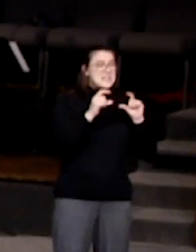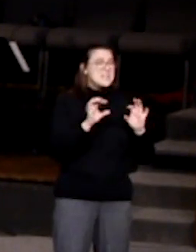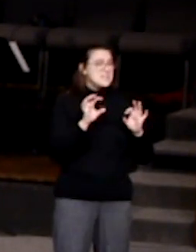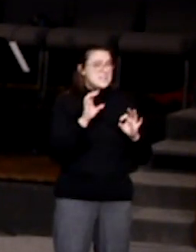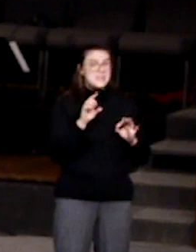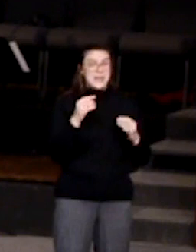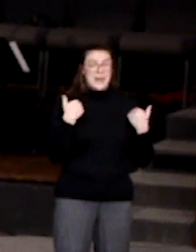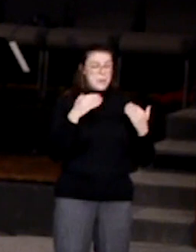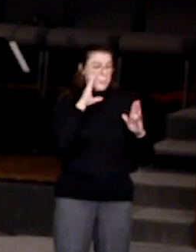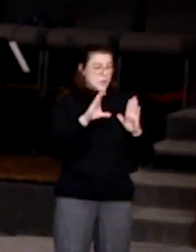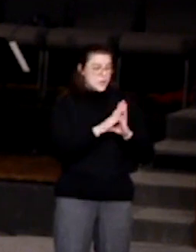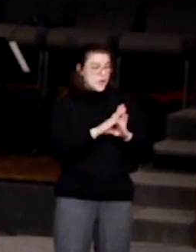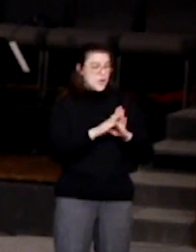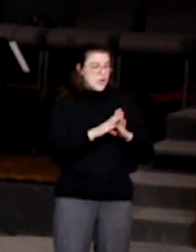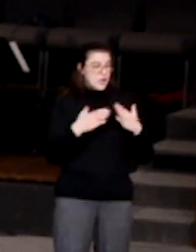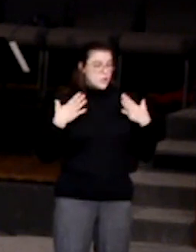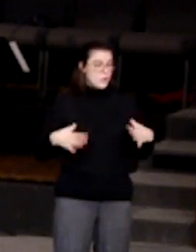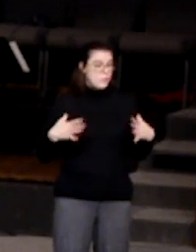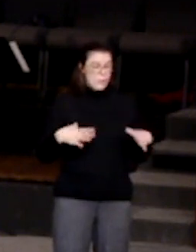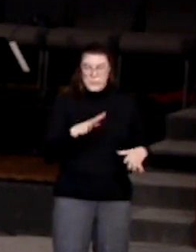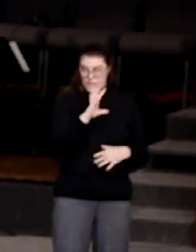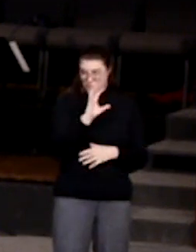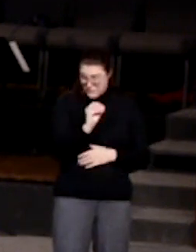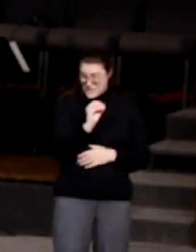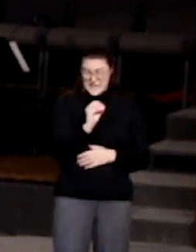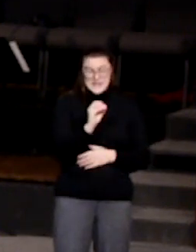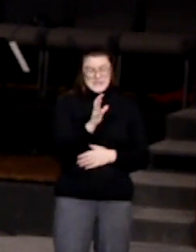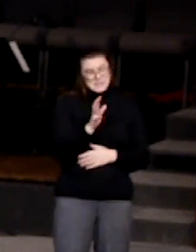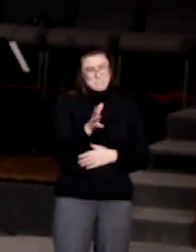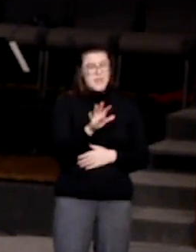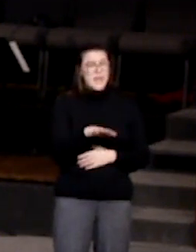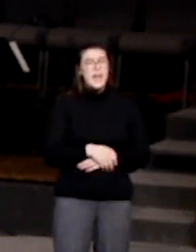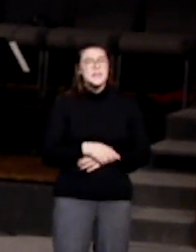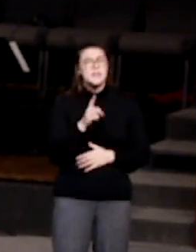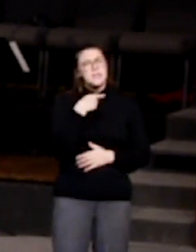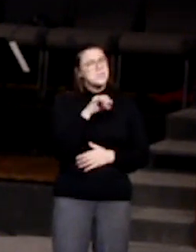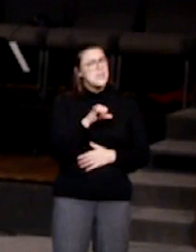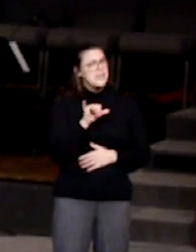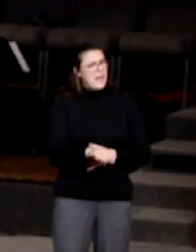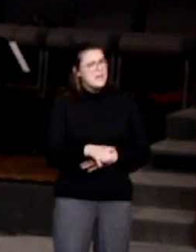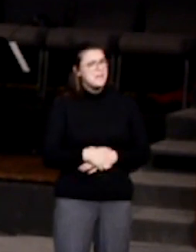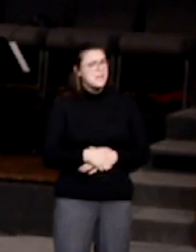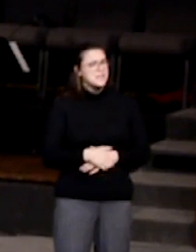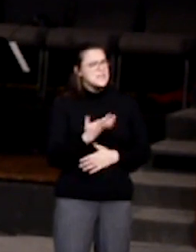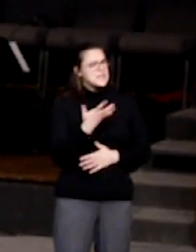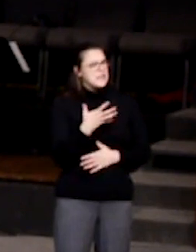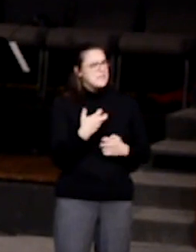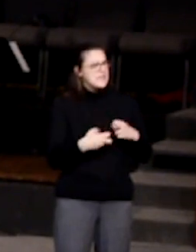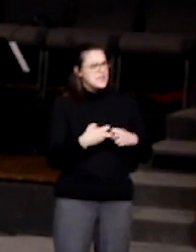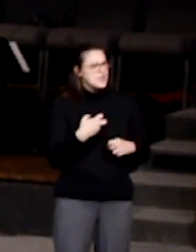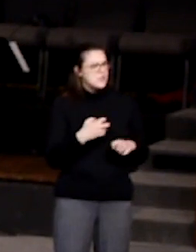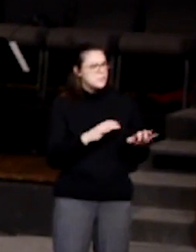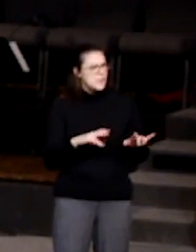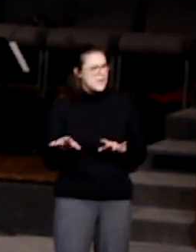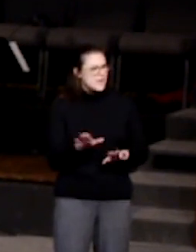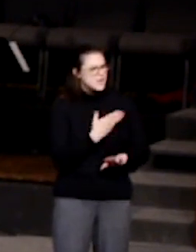she had a picture of him in uniform back in the 50s. I said, "He looked pretty much like that guy right there." But I said, "There's kind of an issue here." I said, "He was playing a very